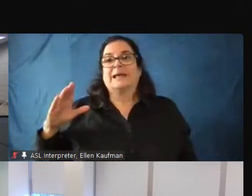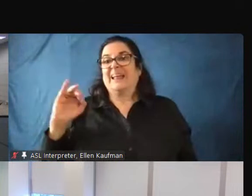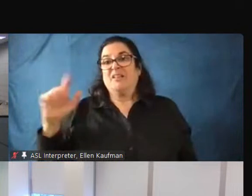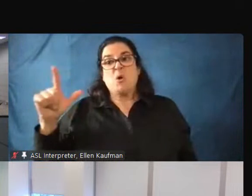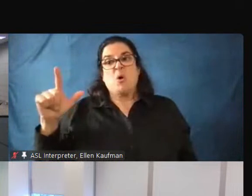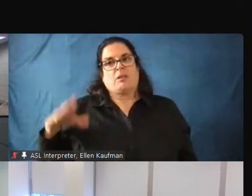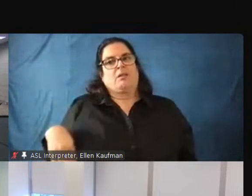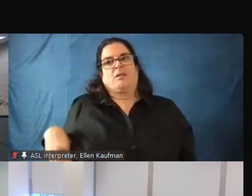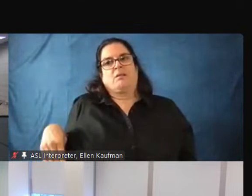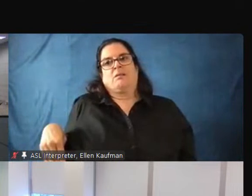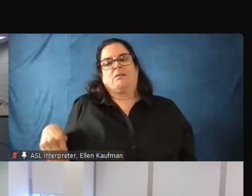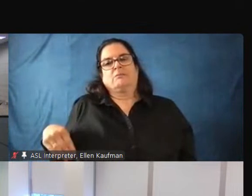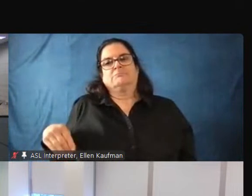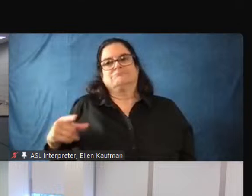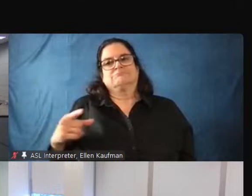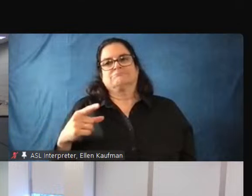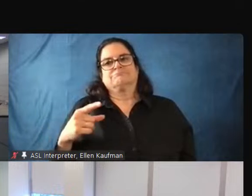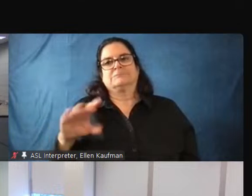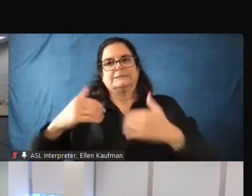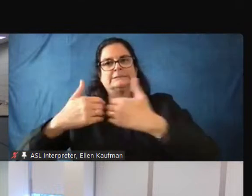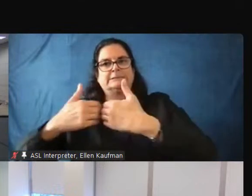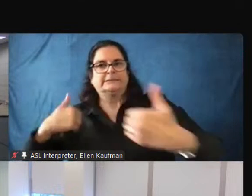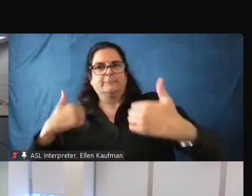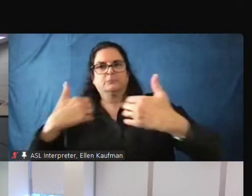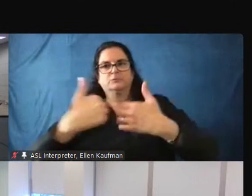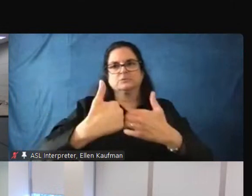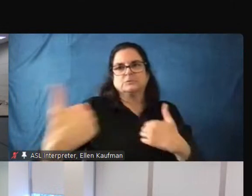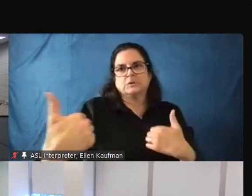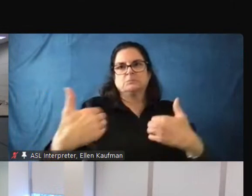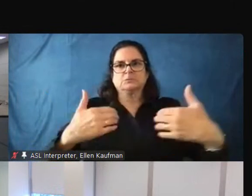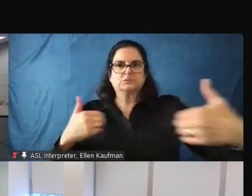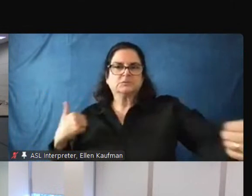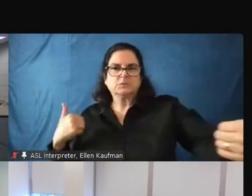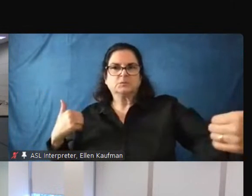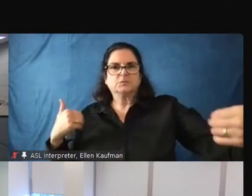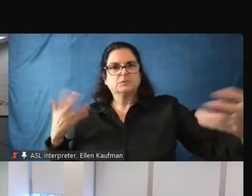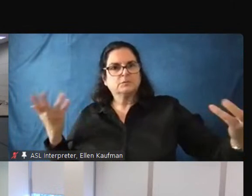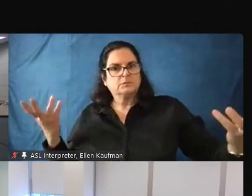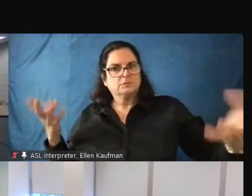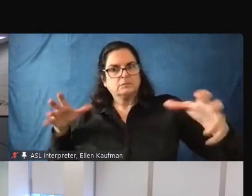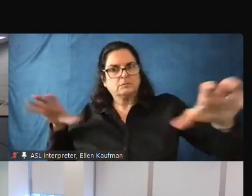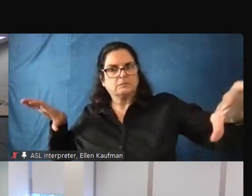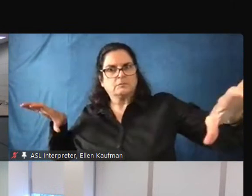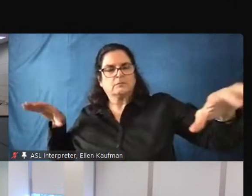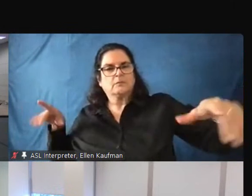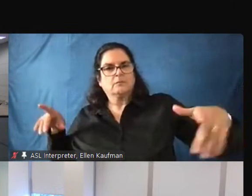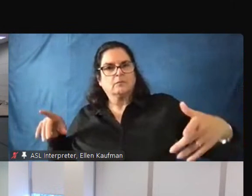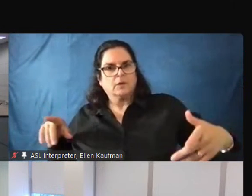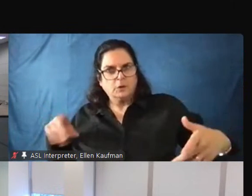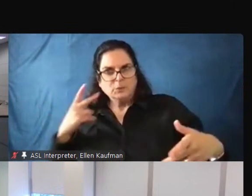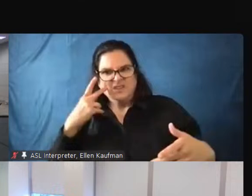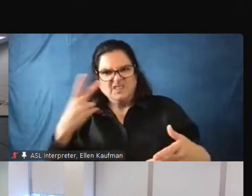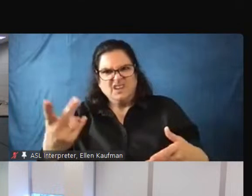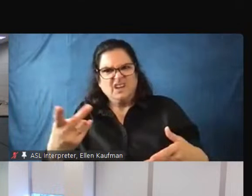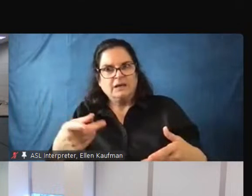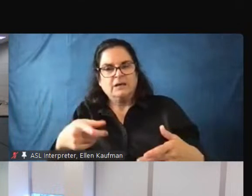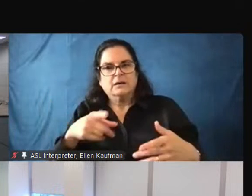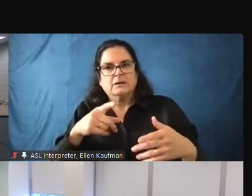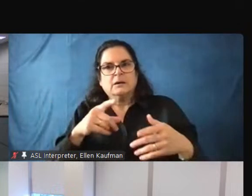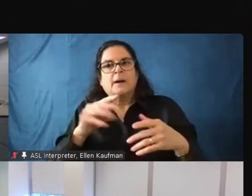is the environment that we've had in Chicago. And you've seen the results of that from the conversation that we had earlier with Mr.